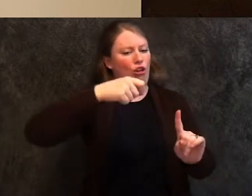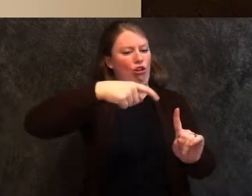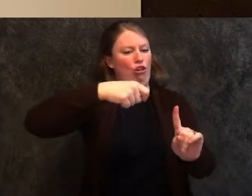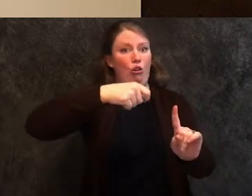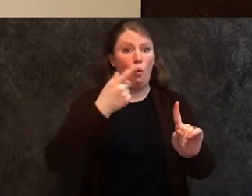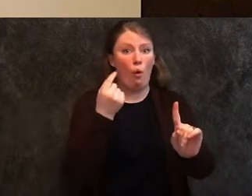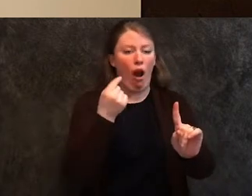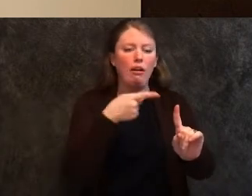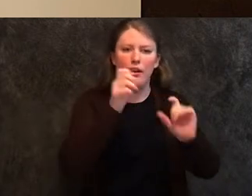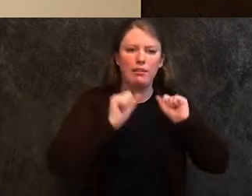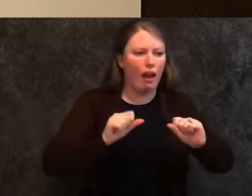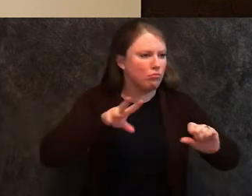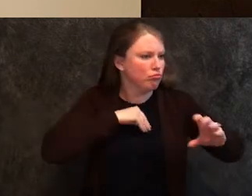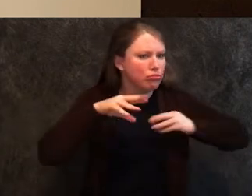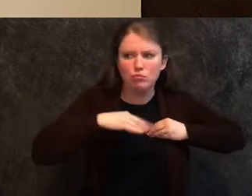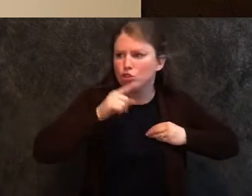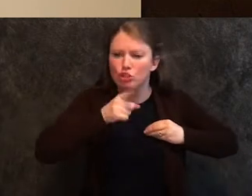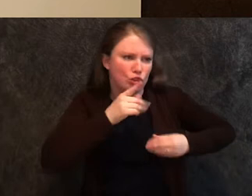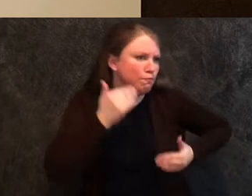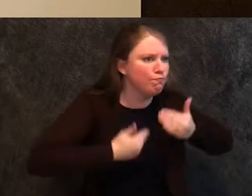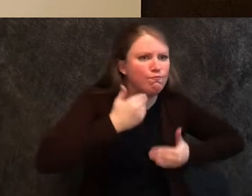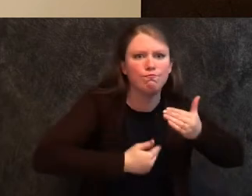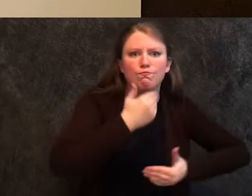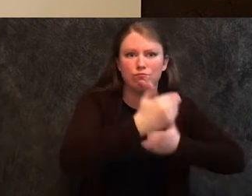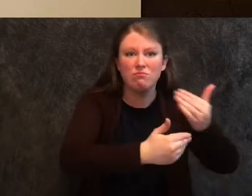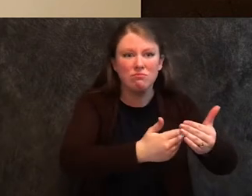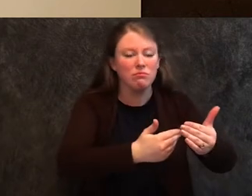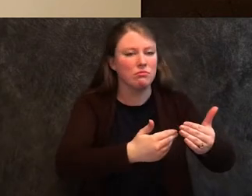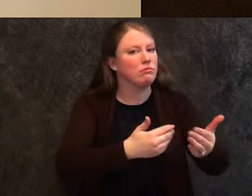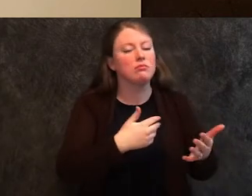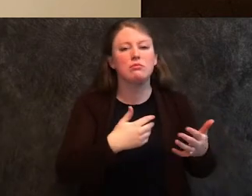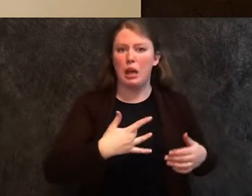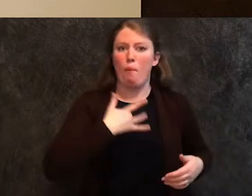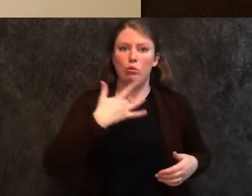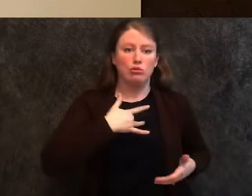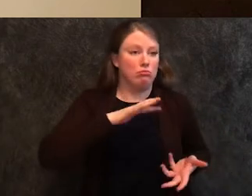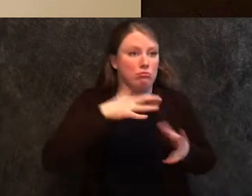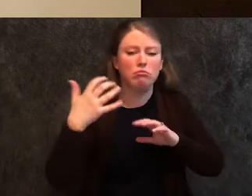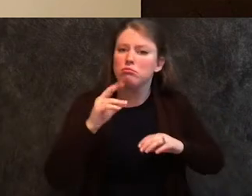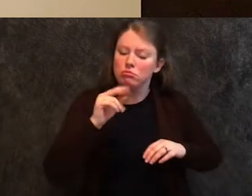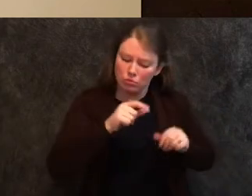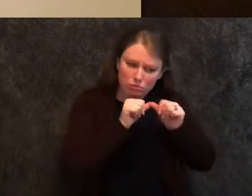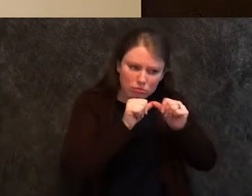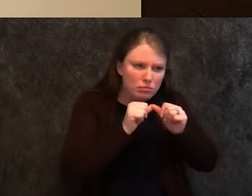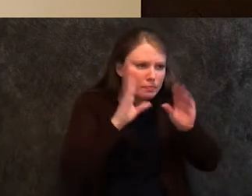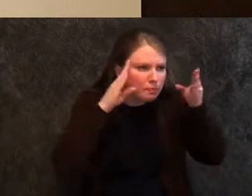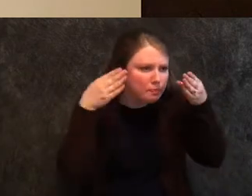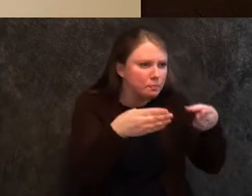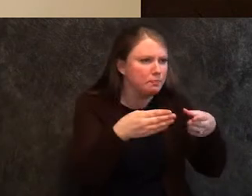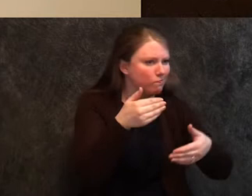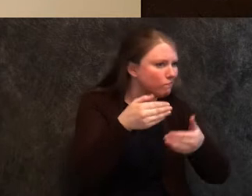staying connected. They can find emotional coherence and they can re-engage to produce healthier and more